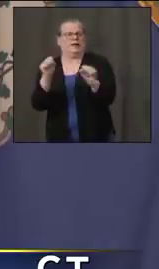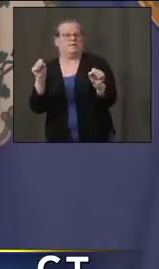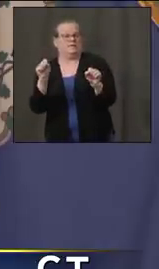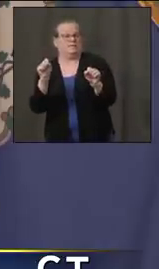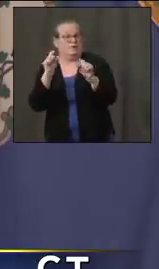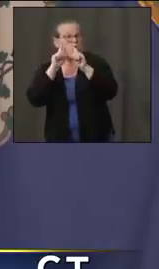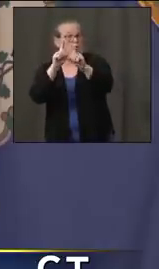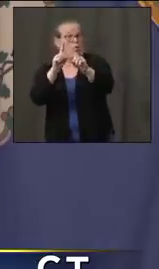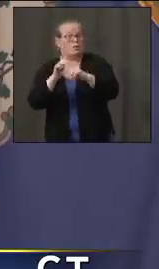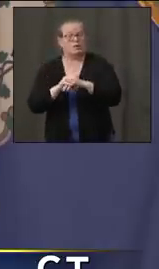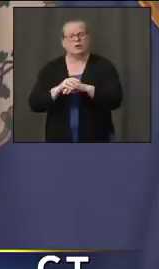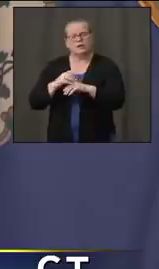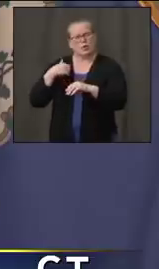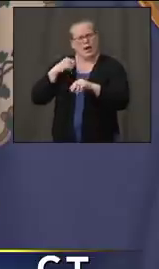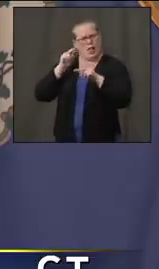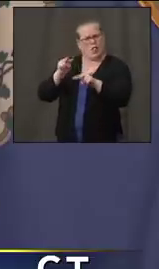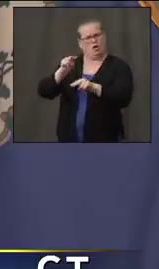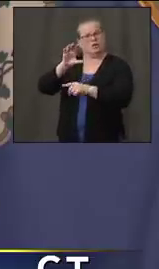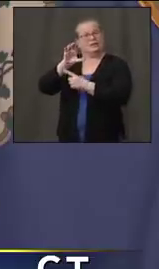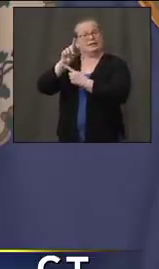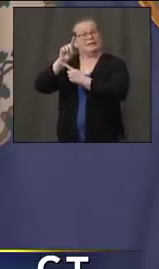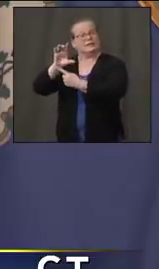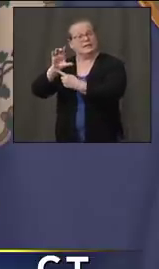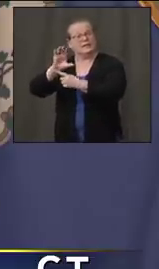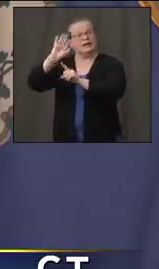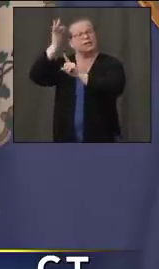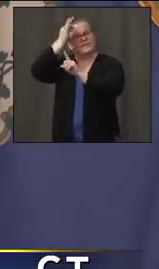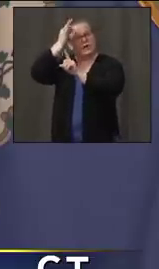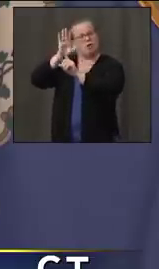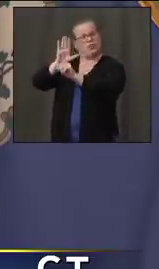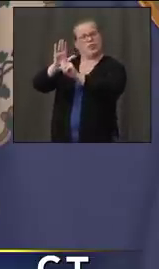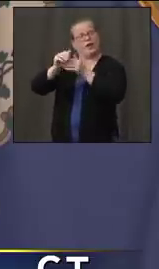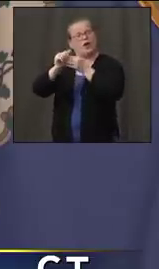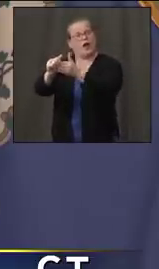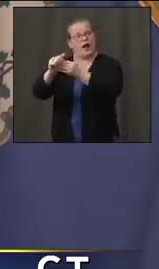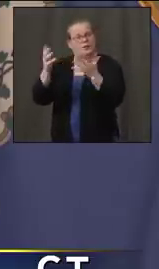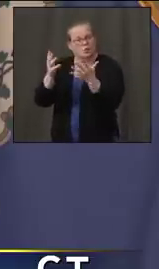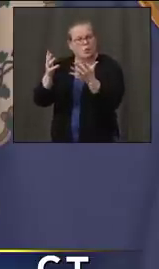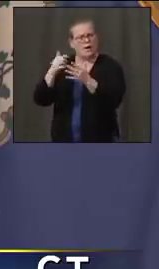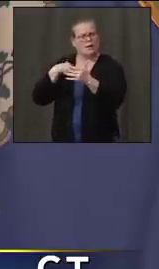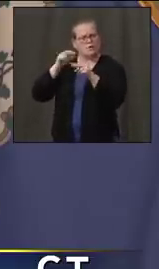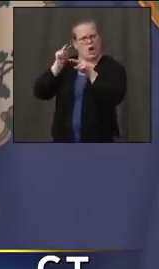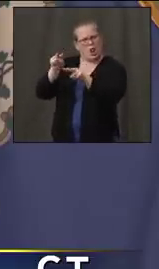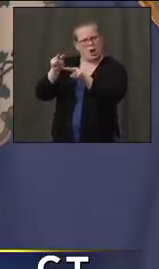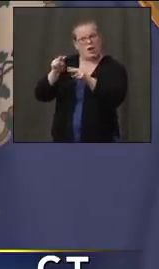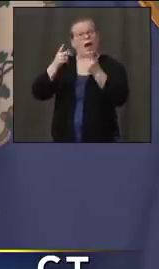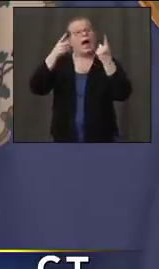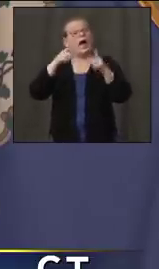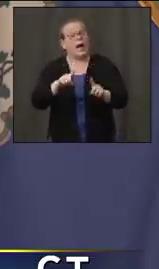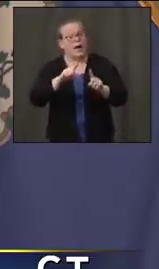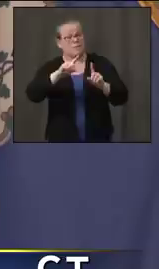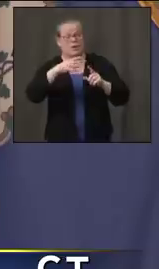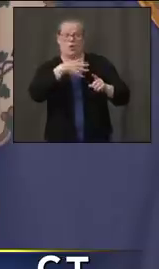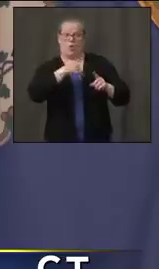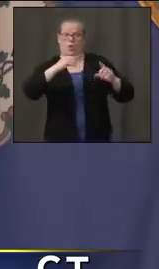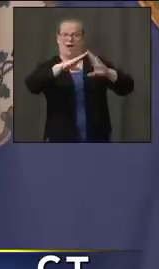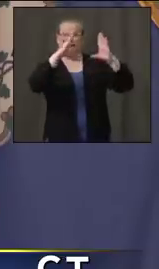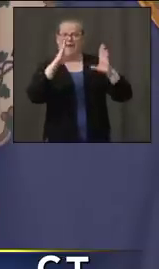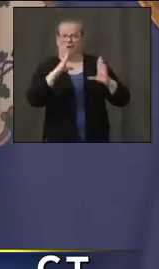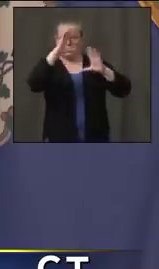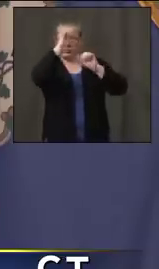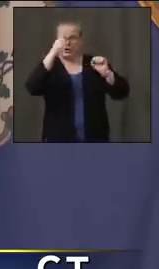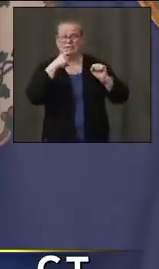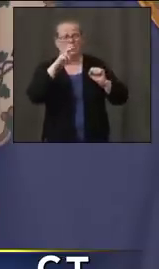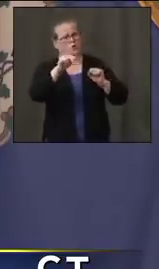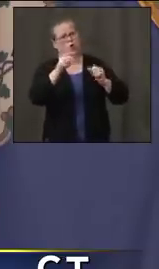Disease Control, what the federal government guidance was. And when I found out that the White House didn't want it to be released, I really wanted to read it to see what they had to